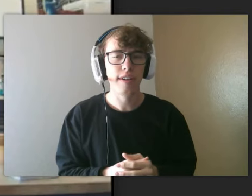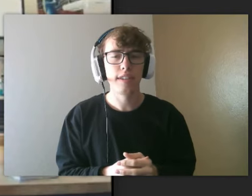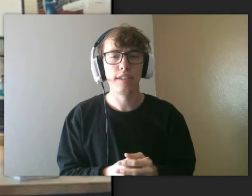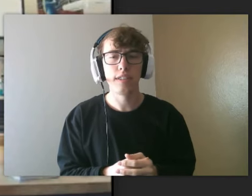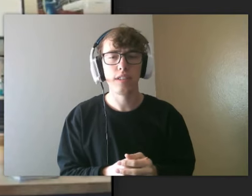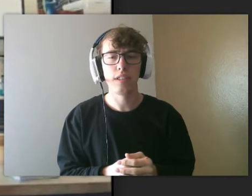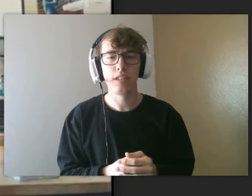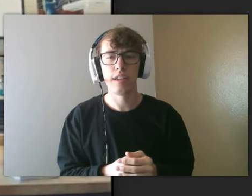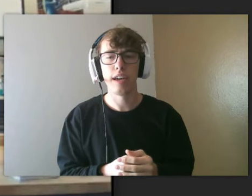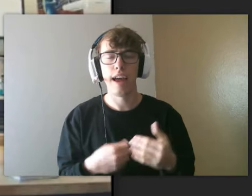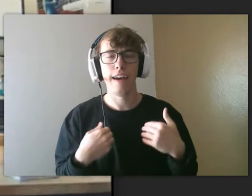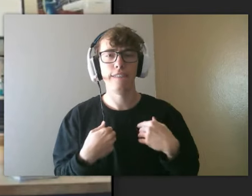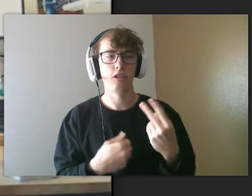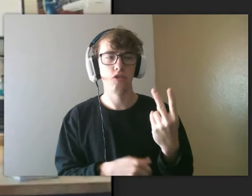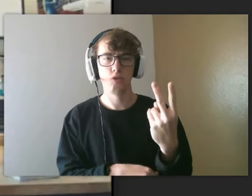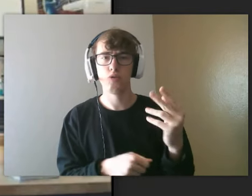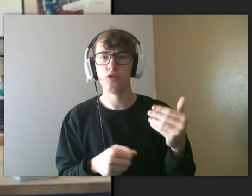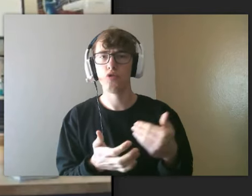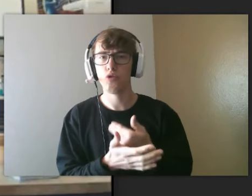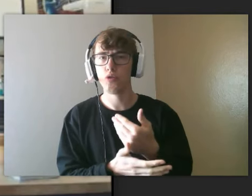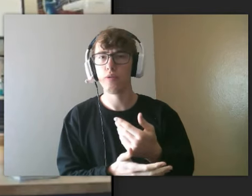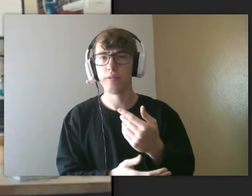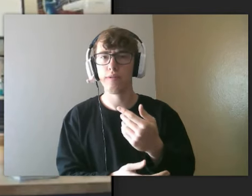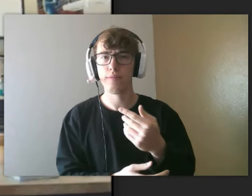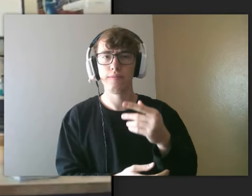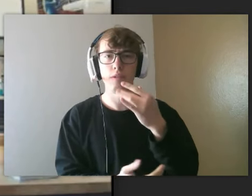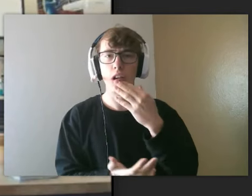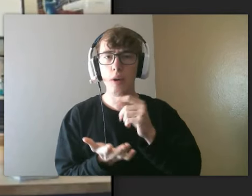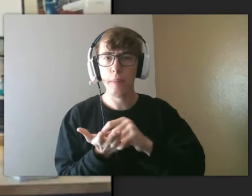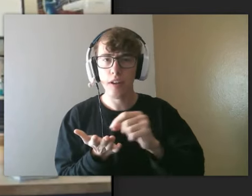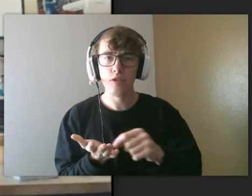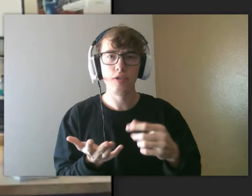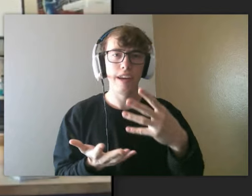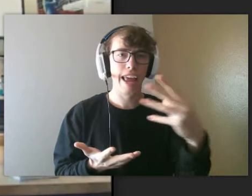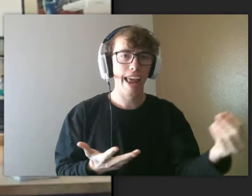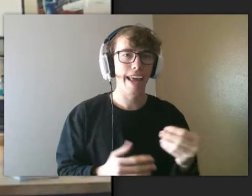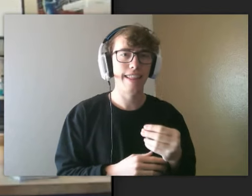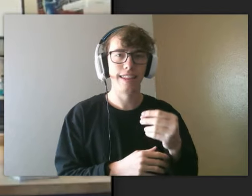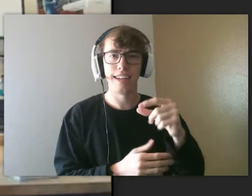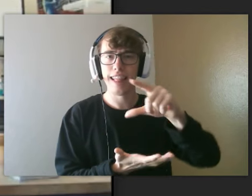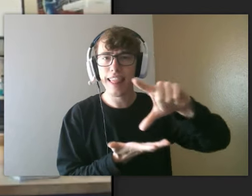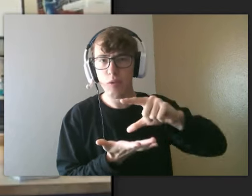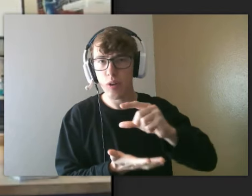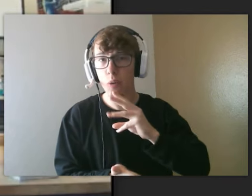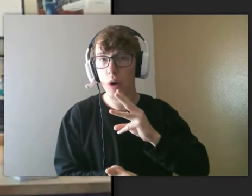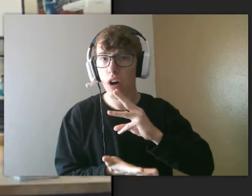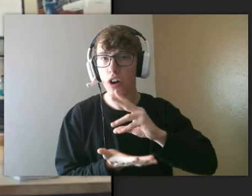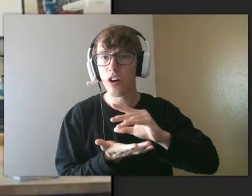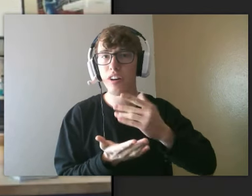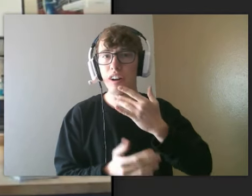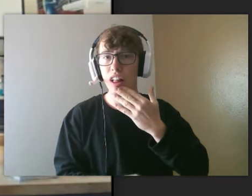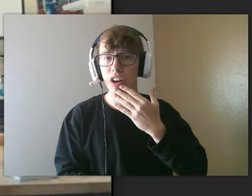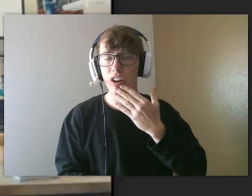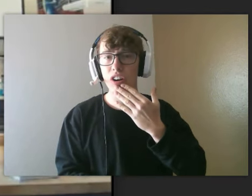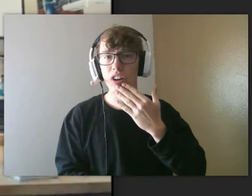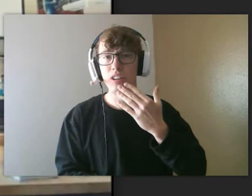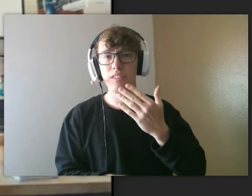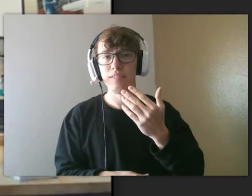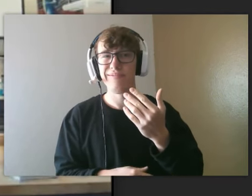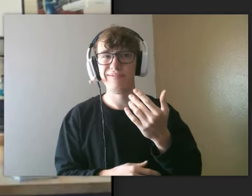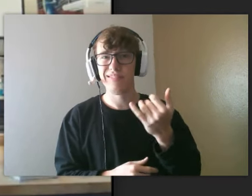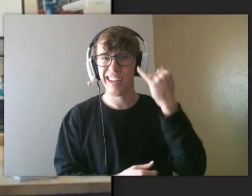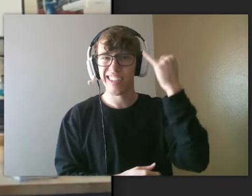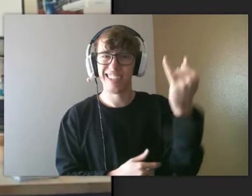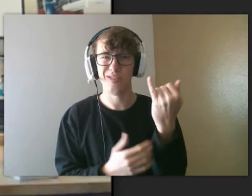new media, both Prismacolor colored pencils and also with the liquid watercolors, the idea is that we're going